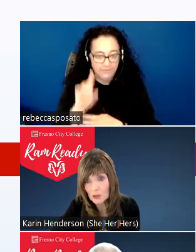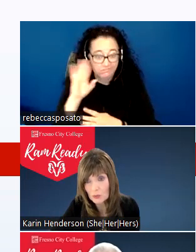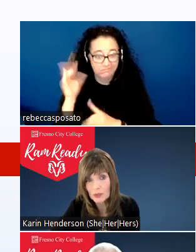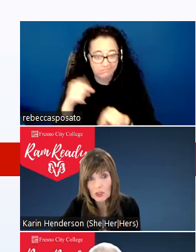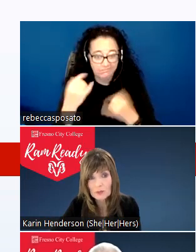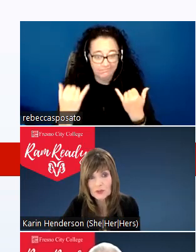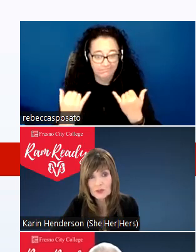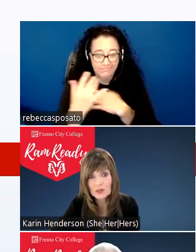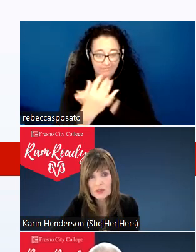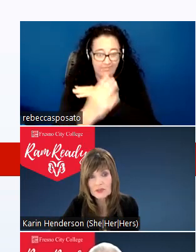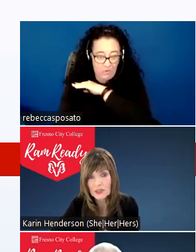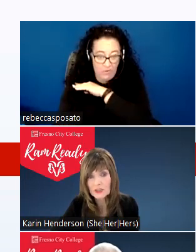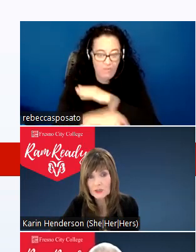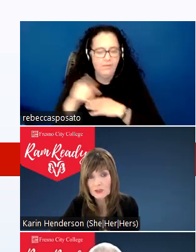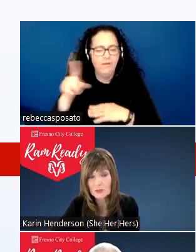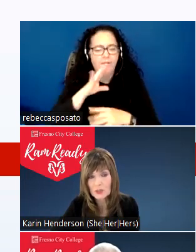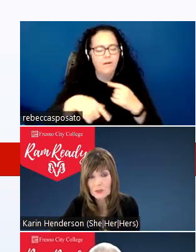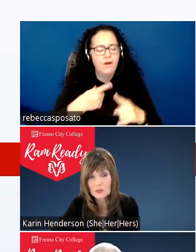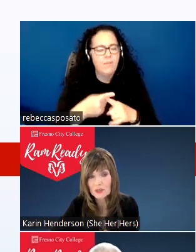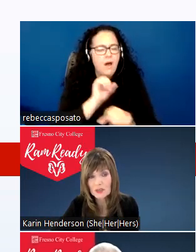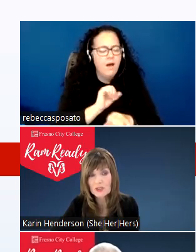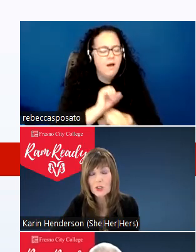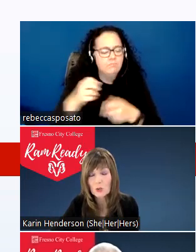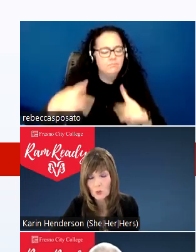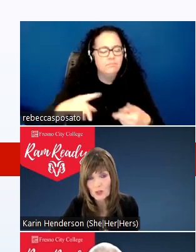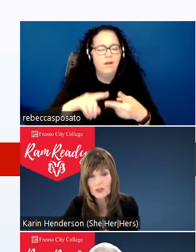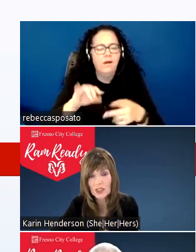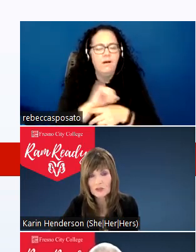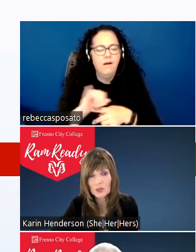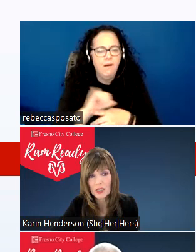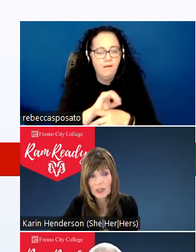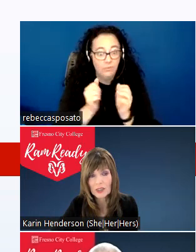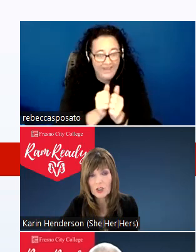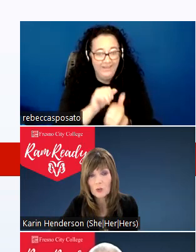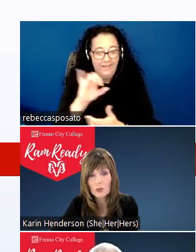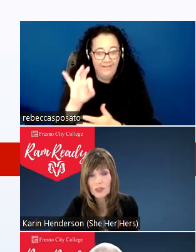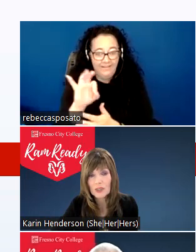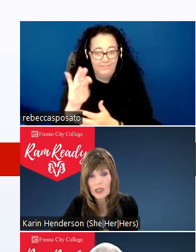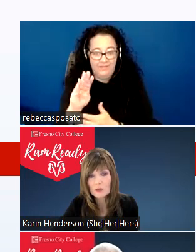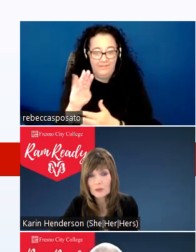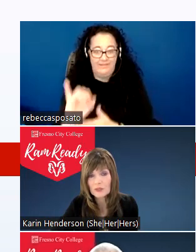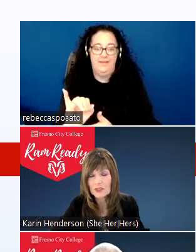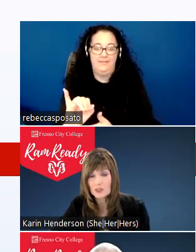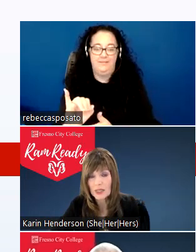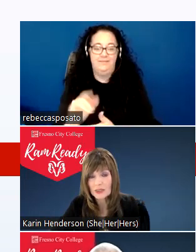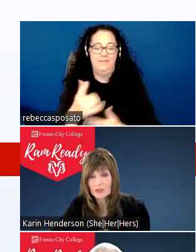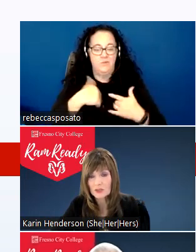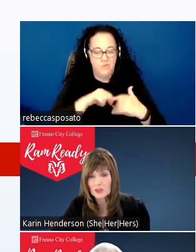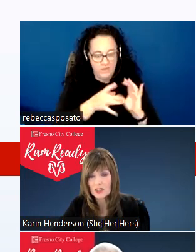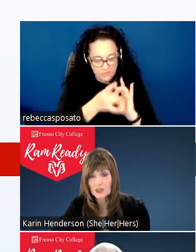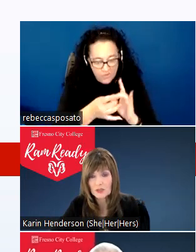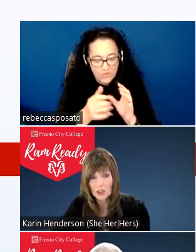about career opportunities and internship opportunities with the FBI. We collaborate with the